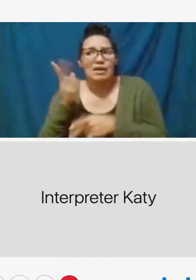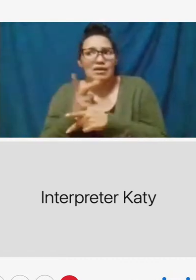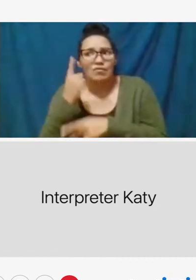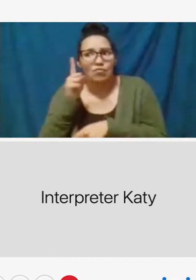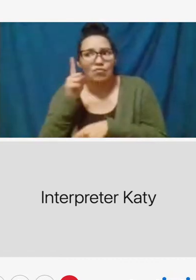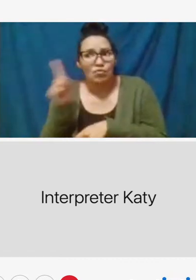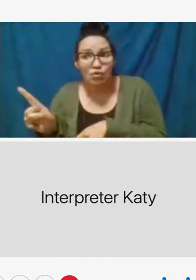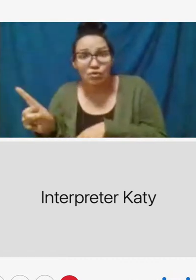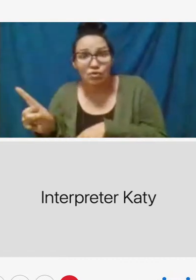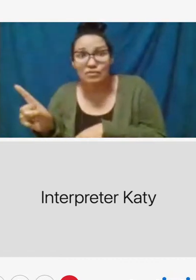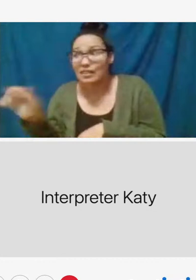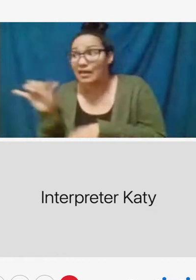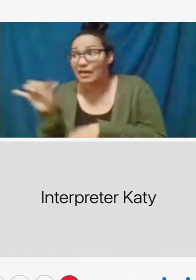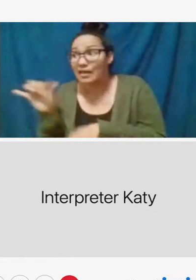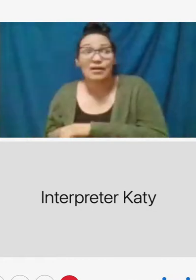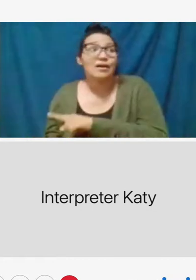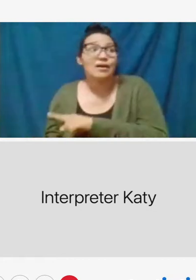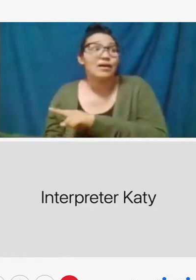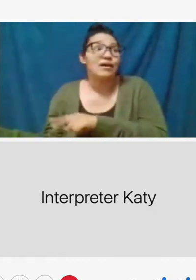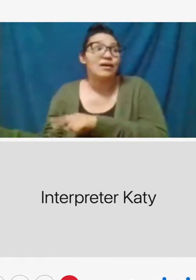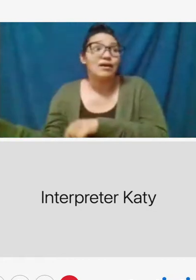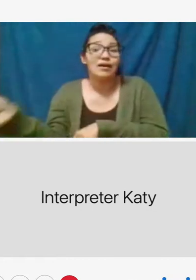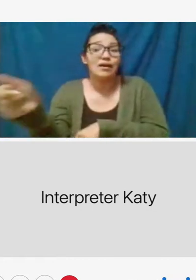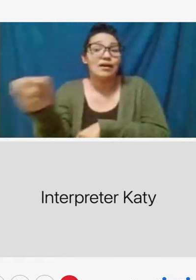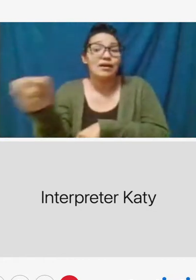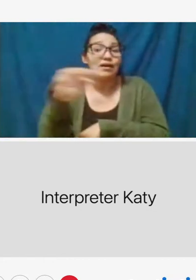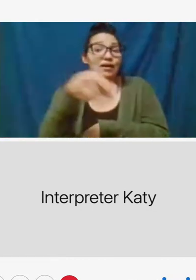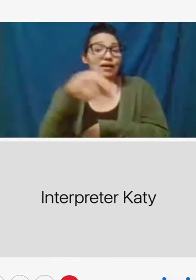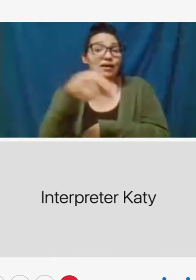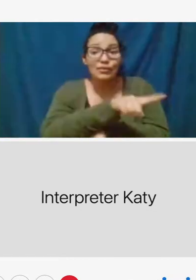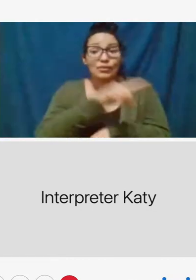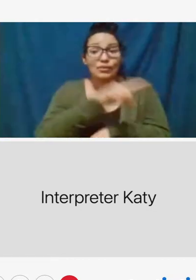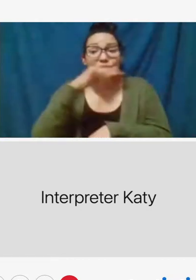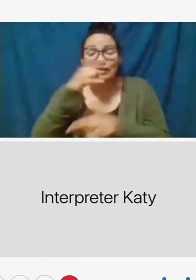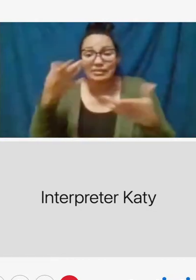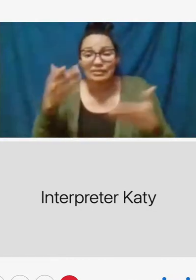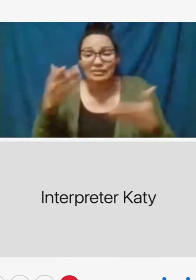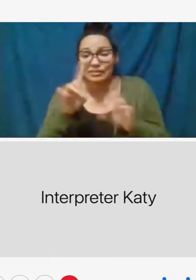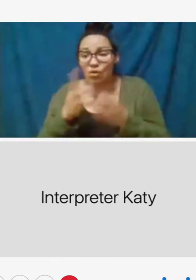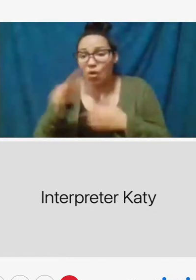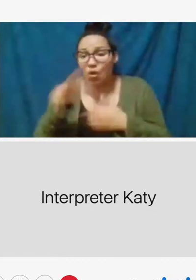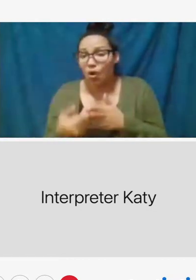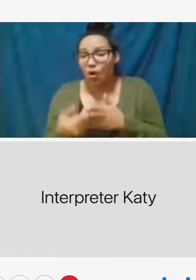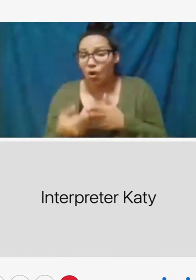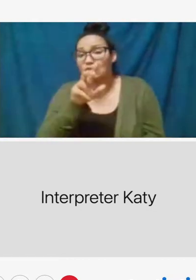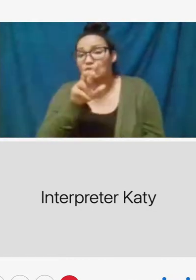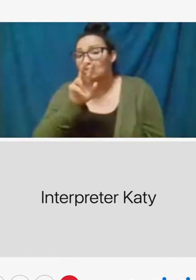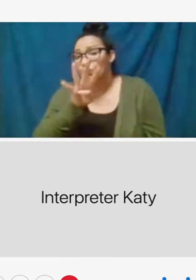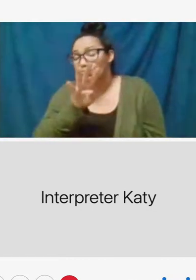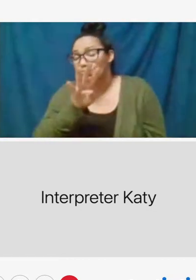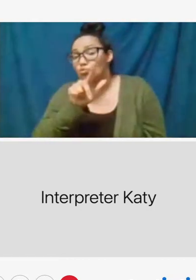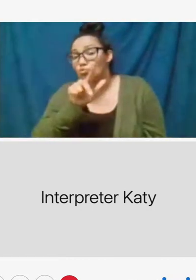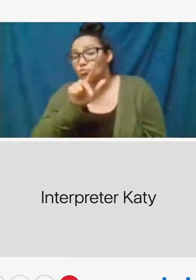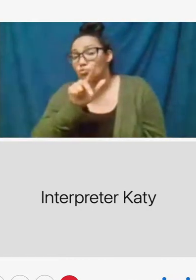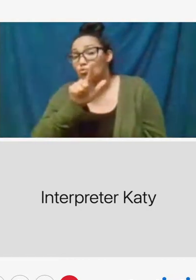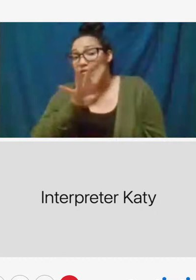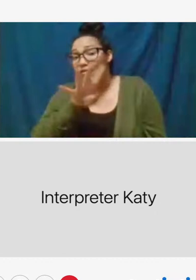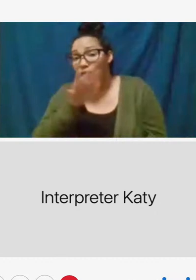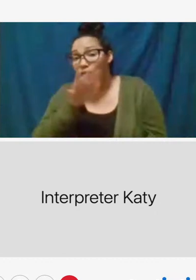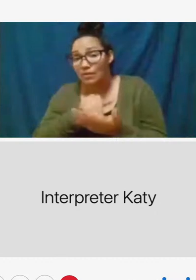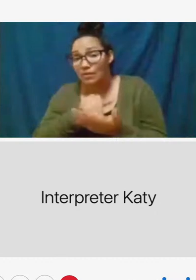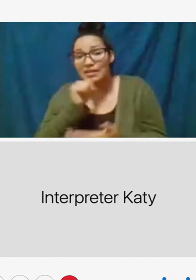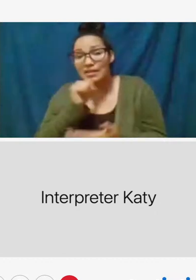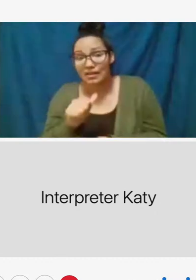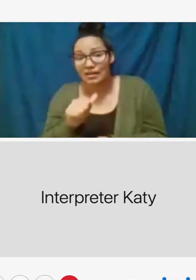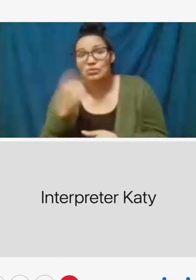single child in this District all 24,000 of them not to say our staff